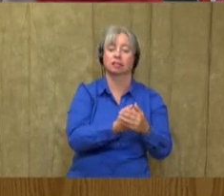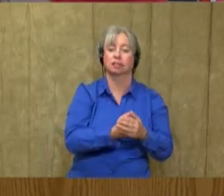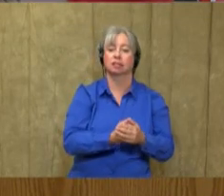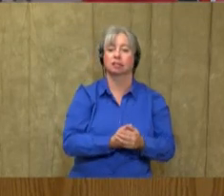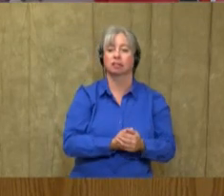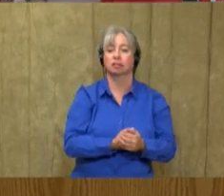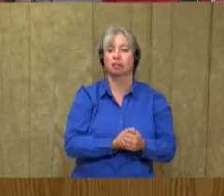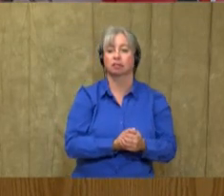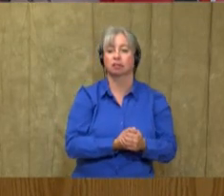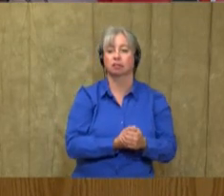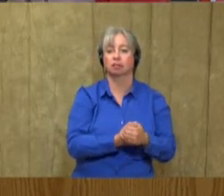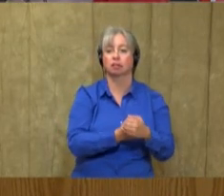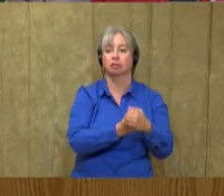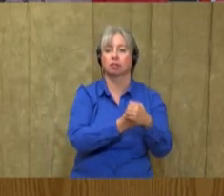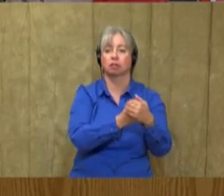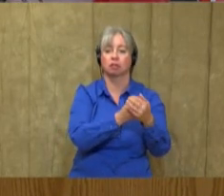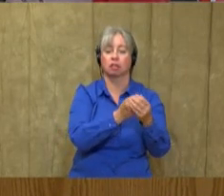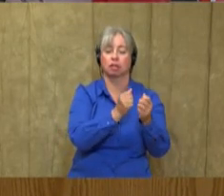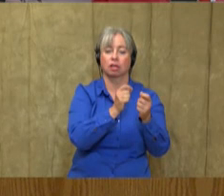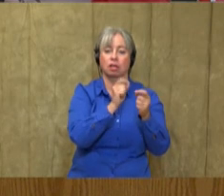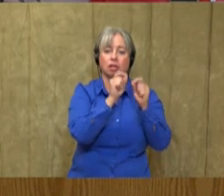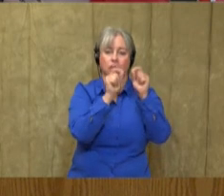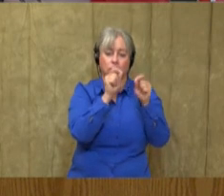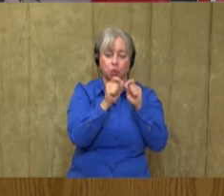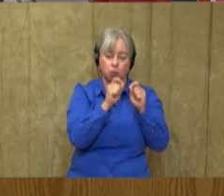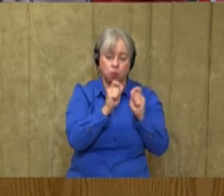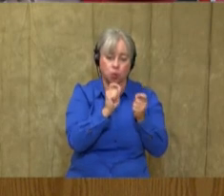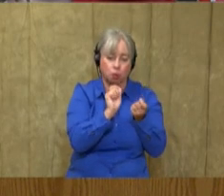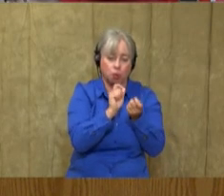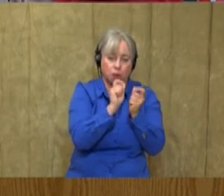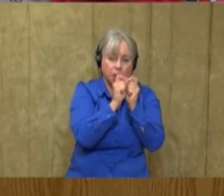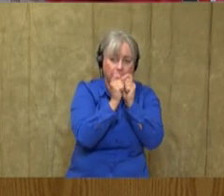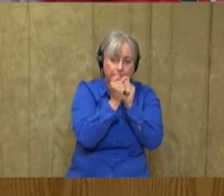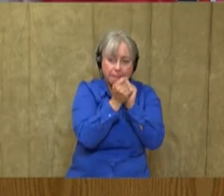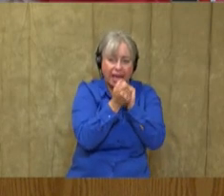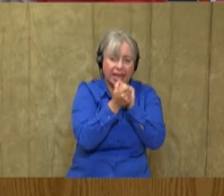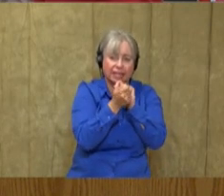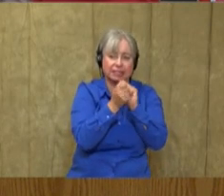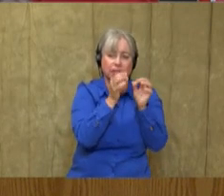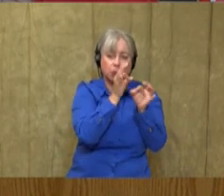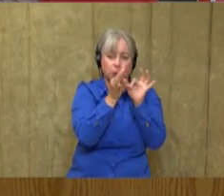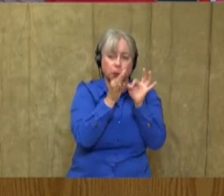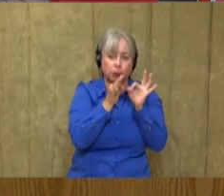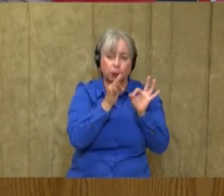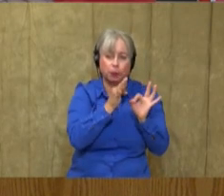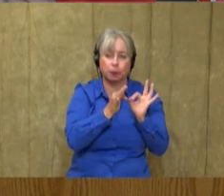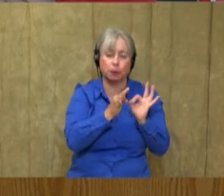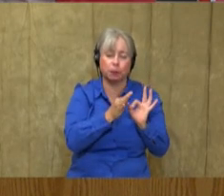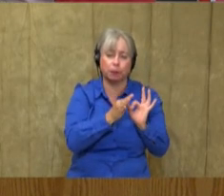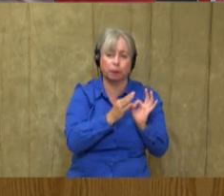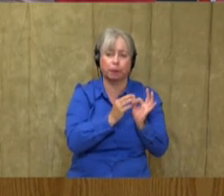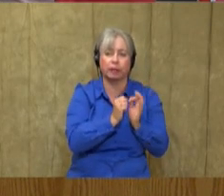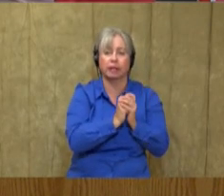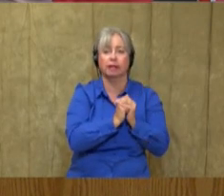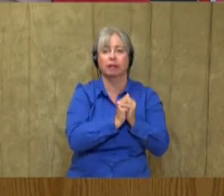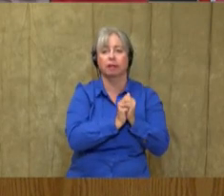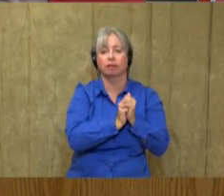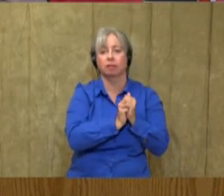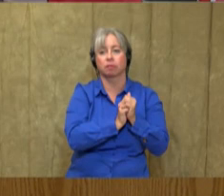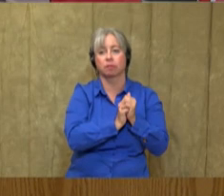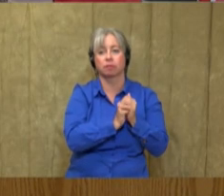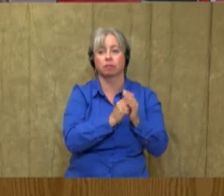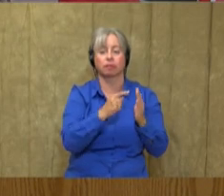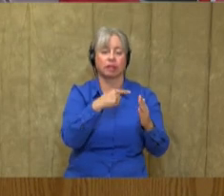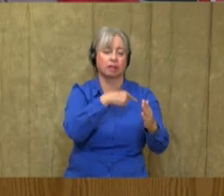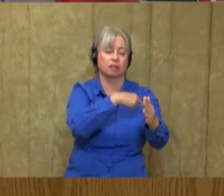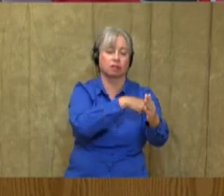semester. We talked about how close particles were packed together in a given amount of space. So we have much more dense muscle that the sound